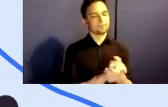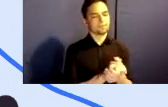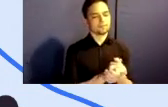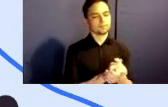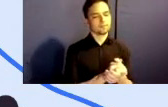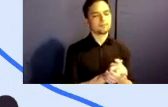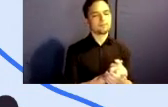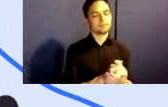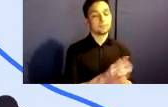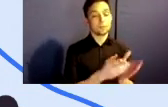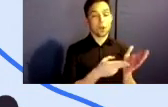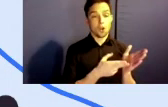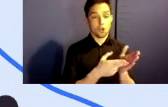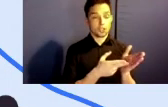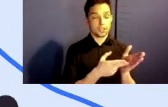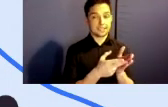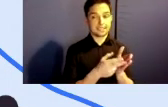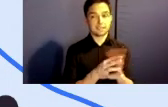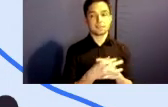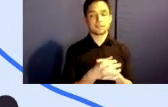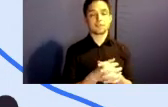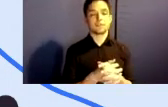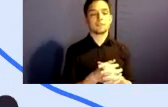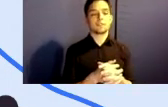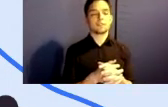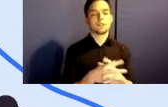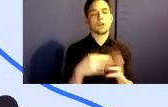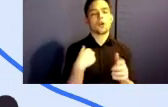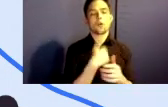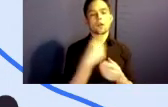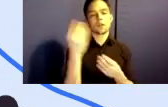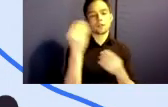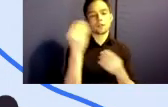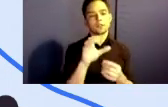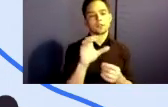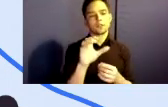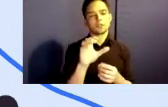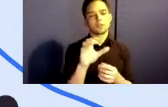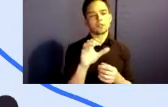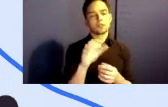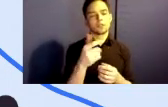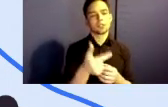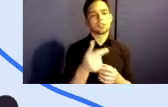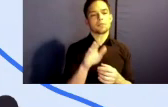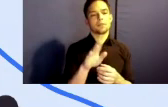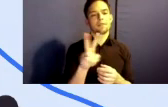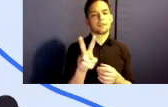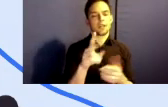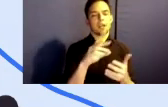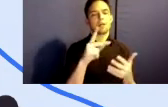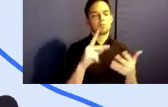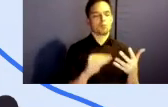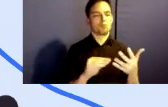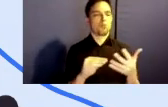To be honest, we are considering GBVB as a priority, and